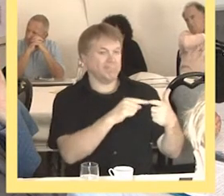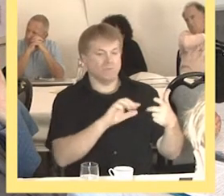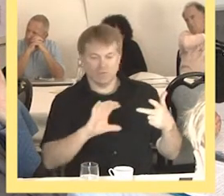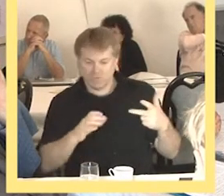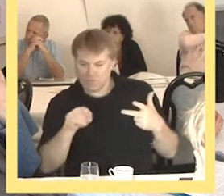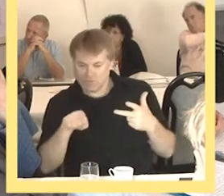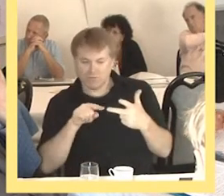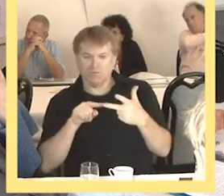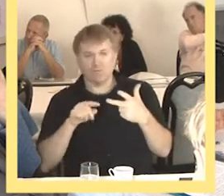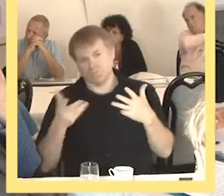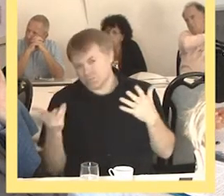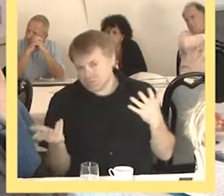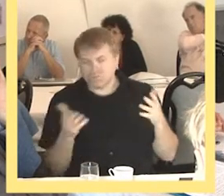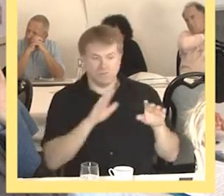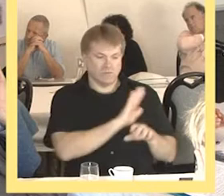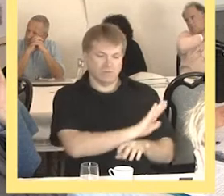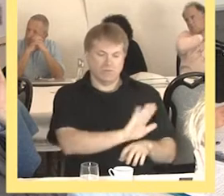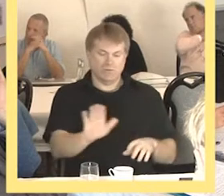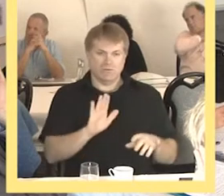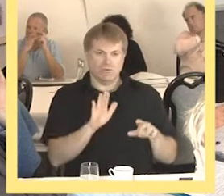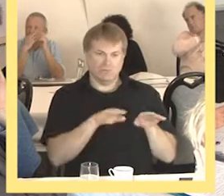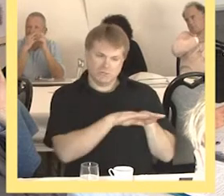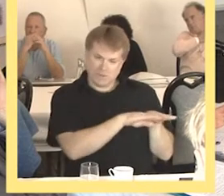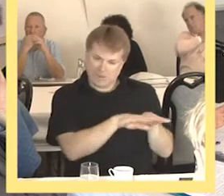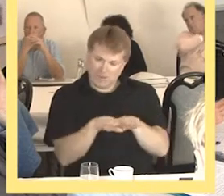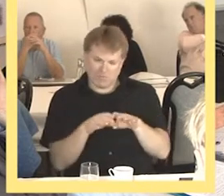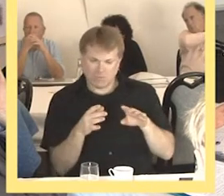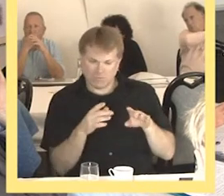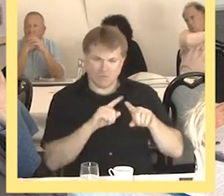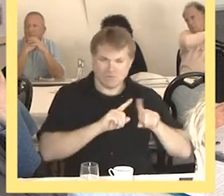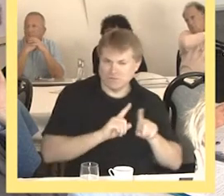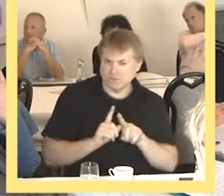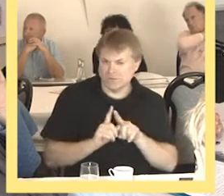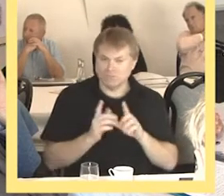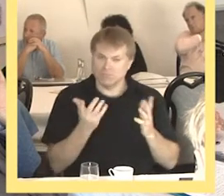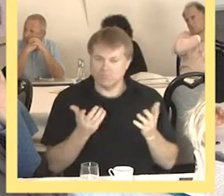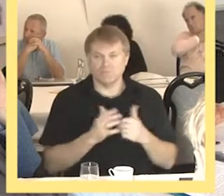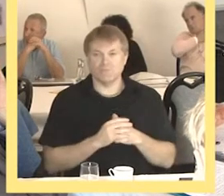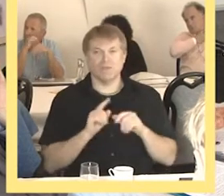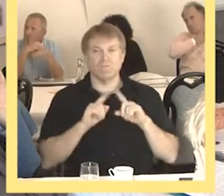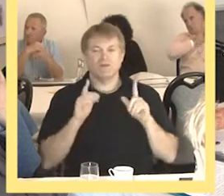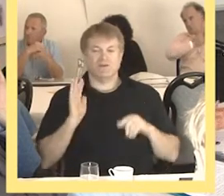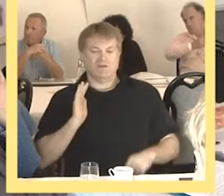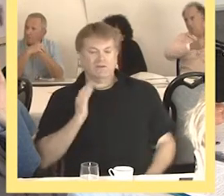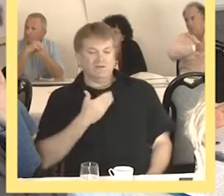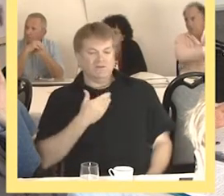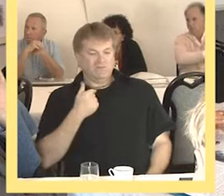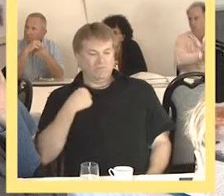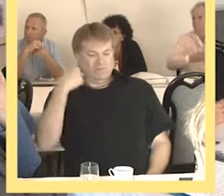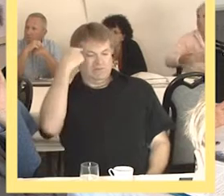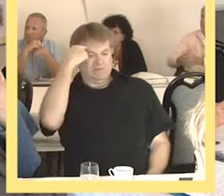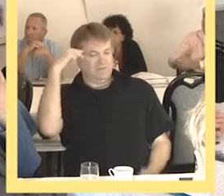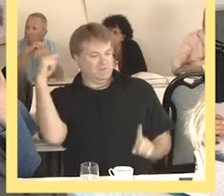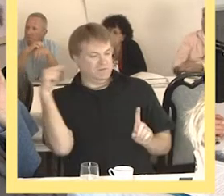So I think our project is more than just aftercare. It's about the whole line